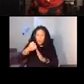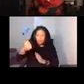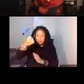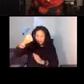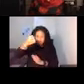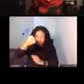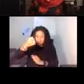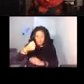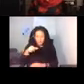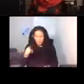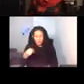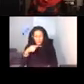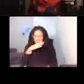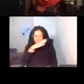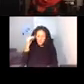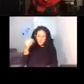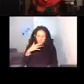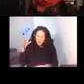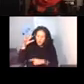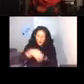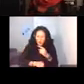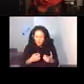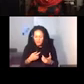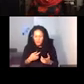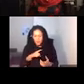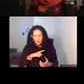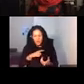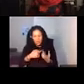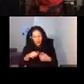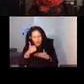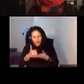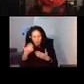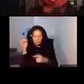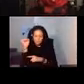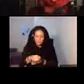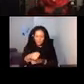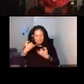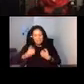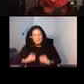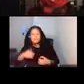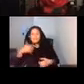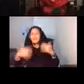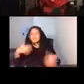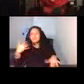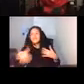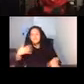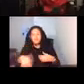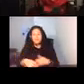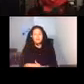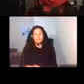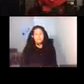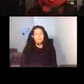her, nurses are conquerors because they help to beat illness and